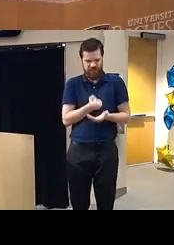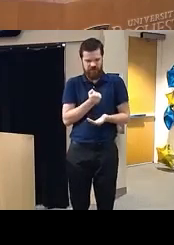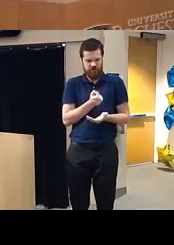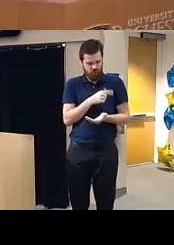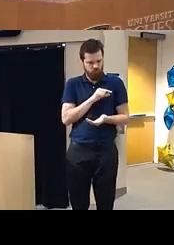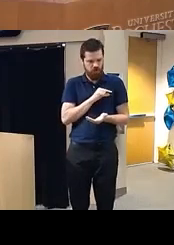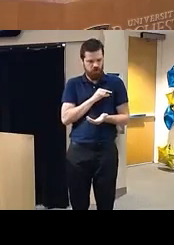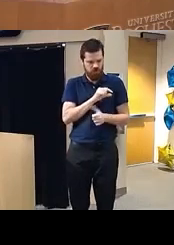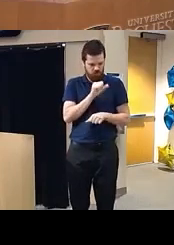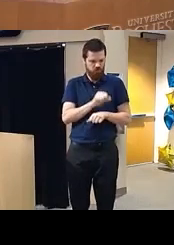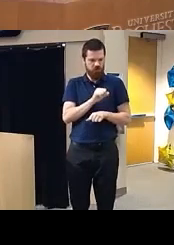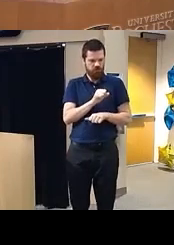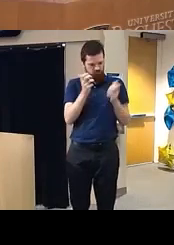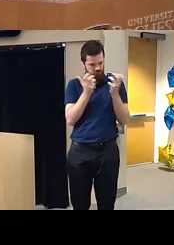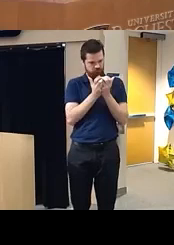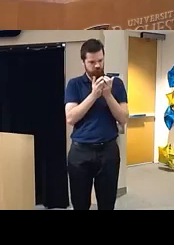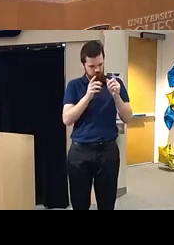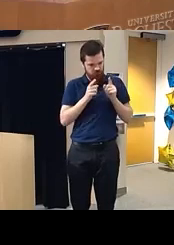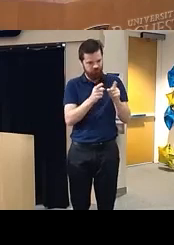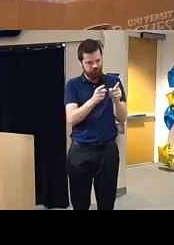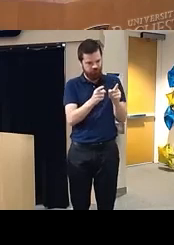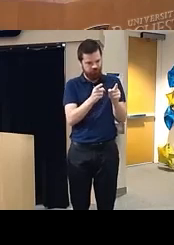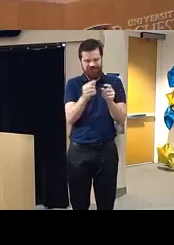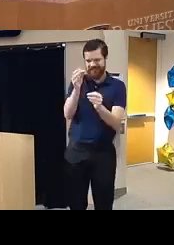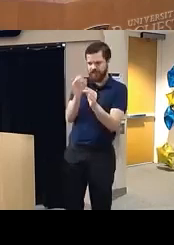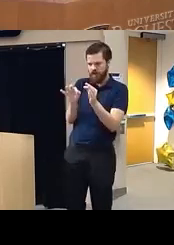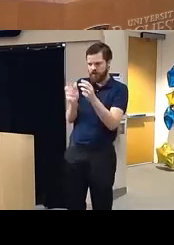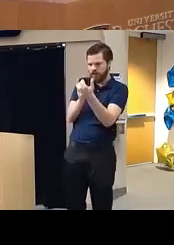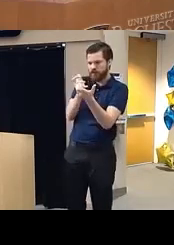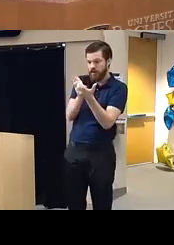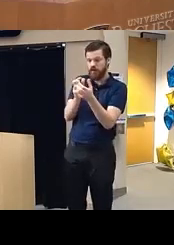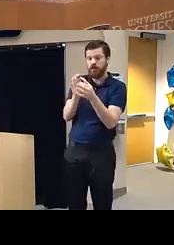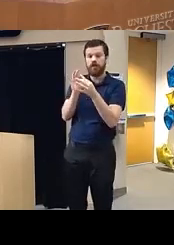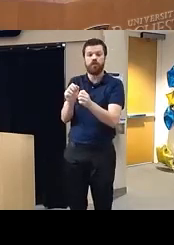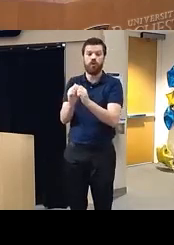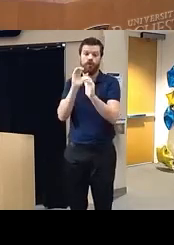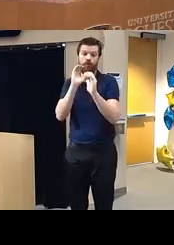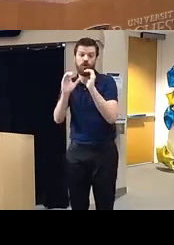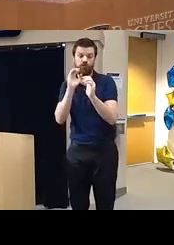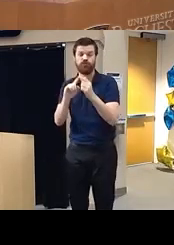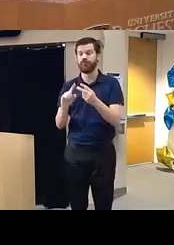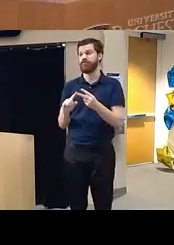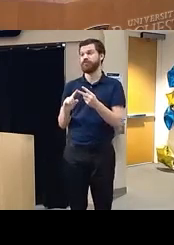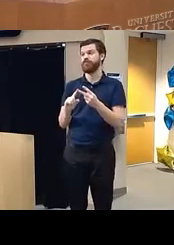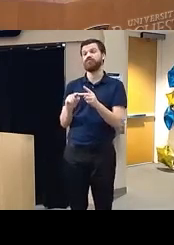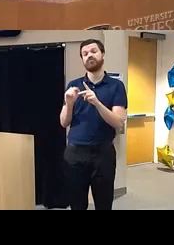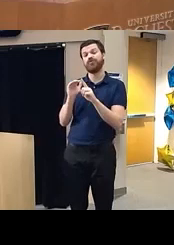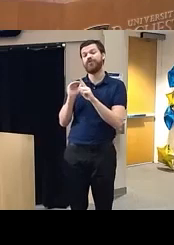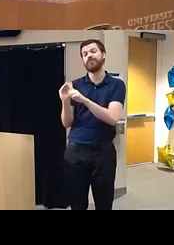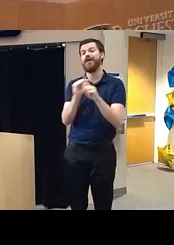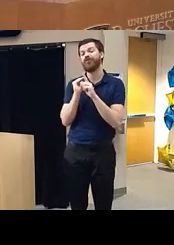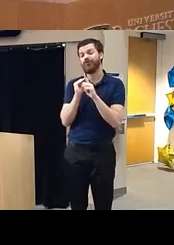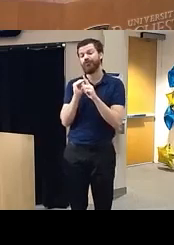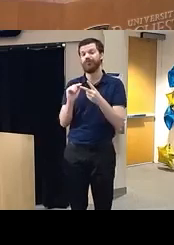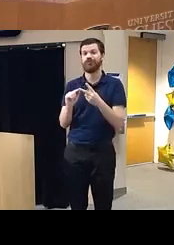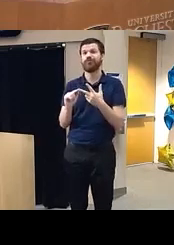quality work, but simplify and tailor with our communication strategies, with reminders, doing it over and over